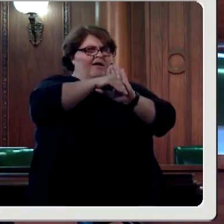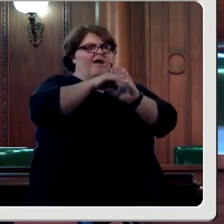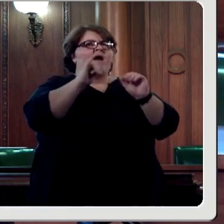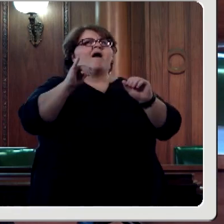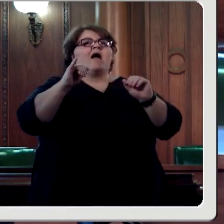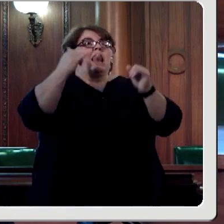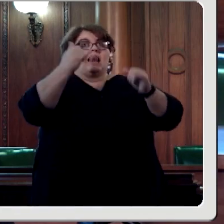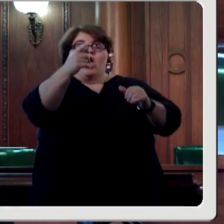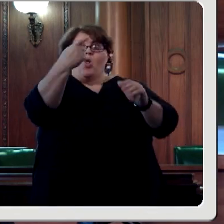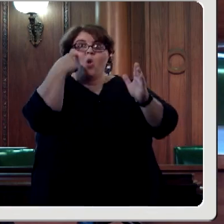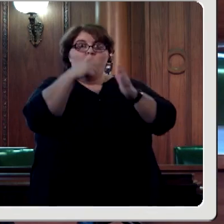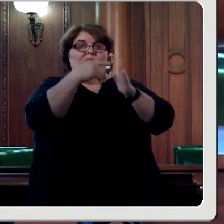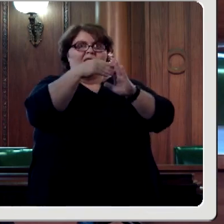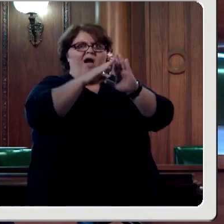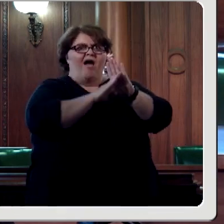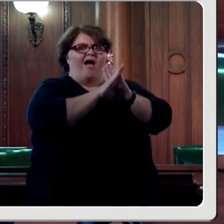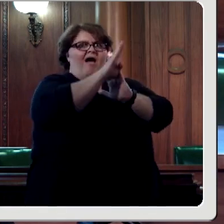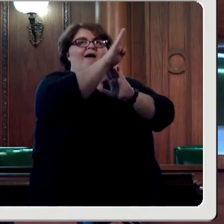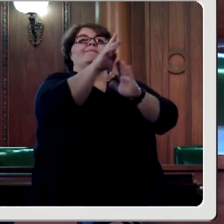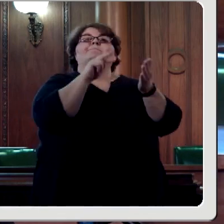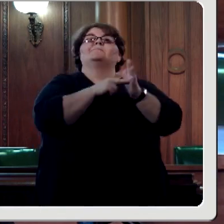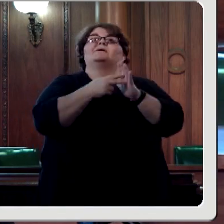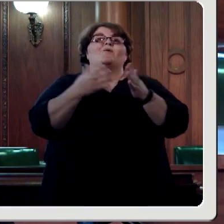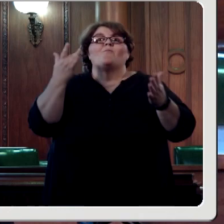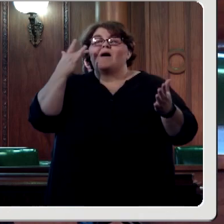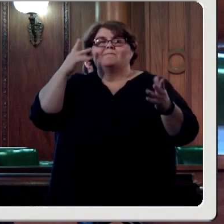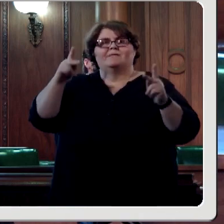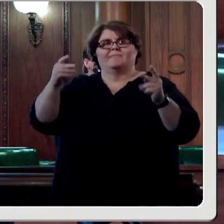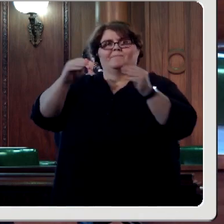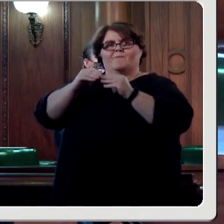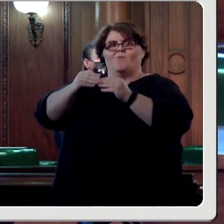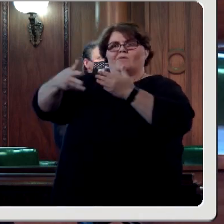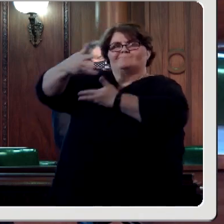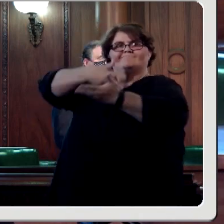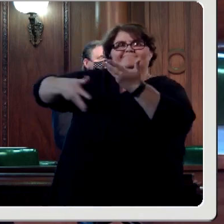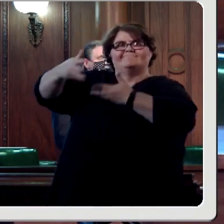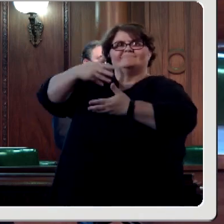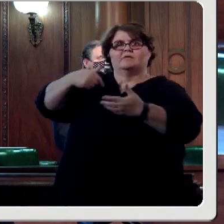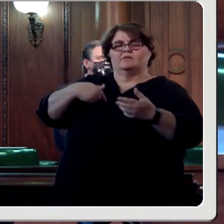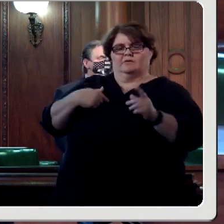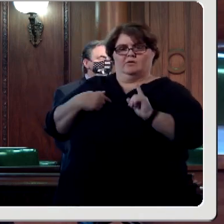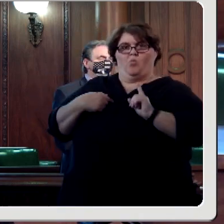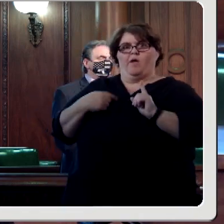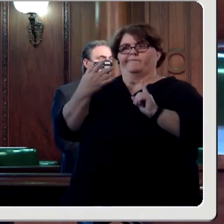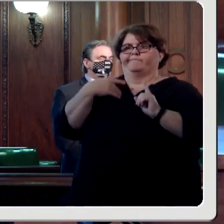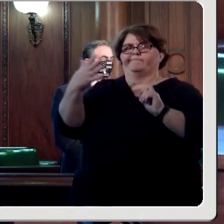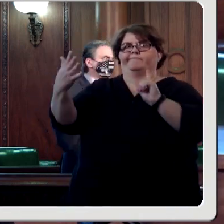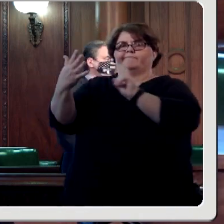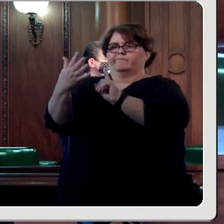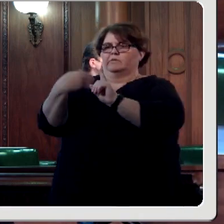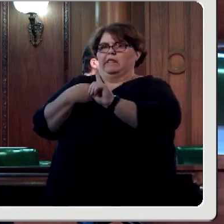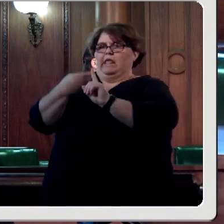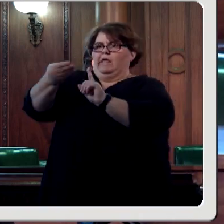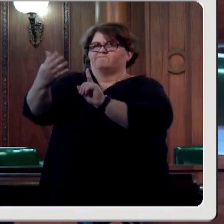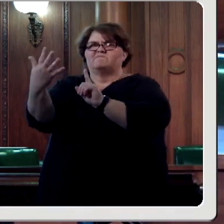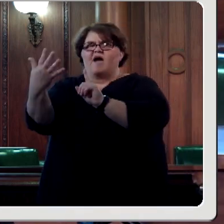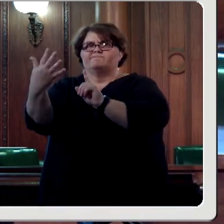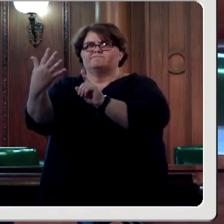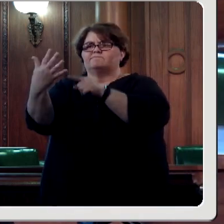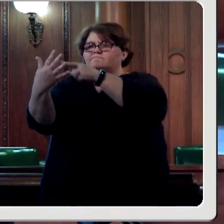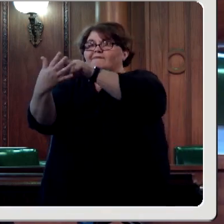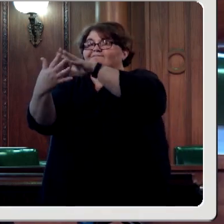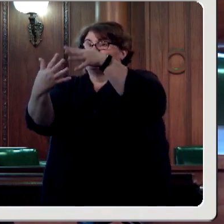which you can stop that progressive propagated spread